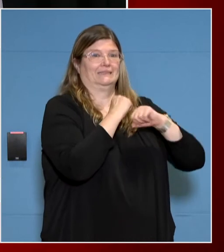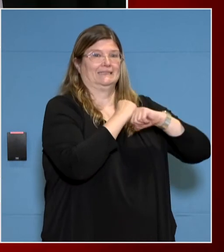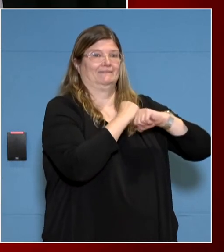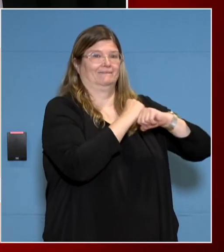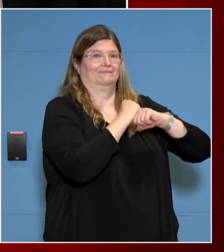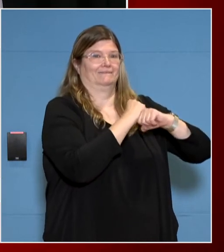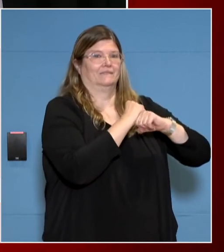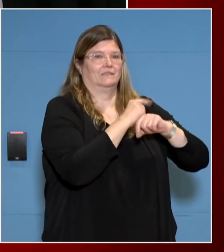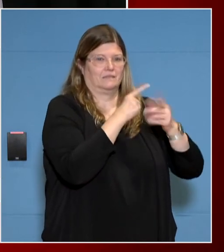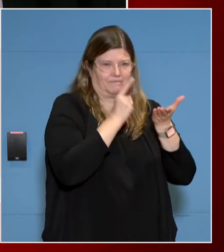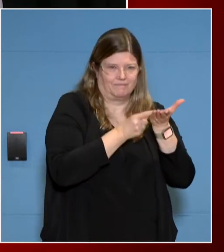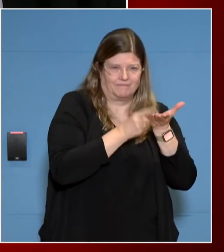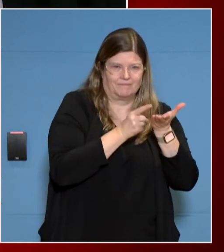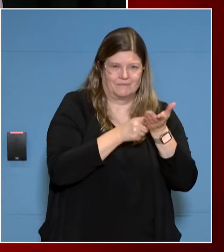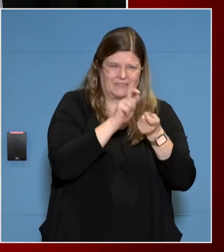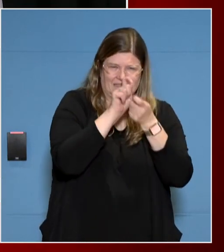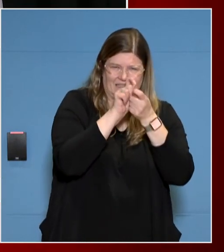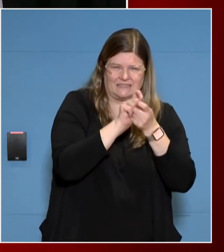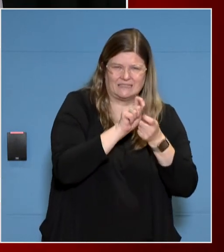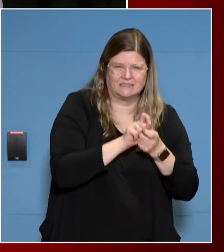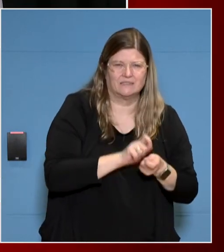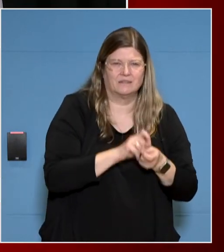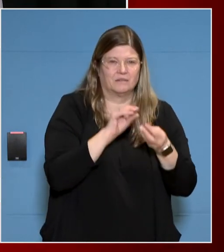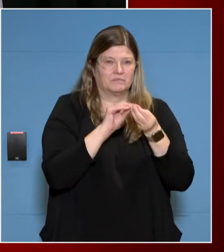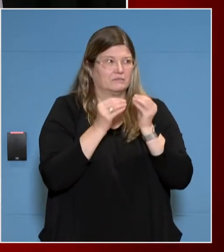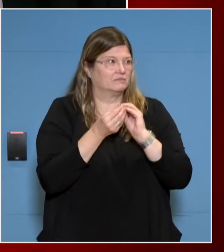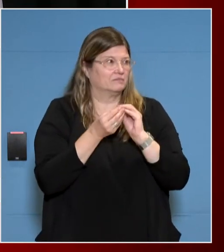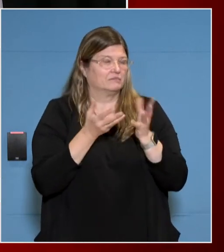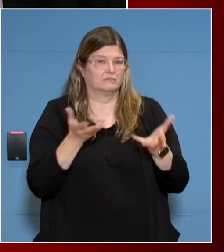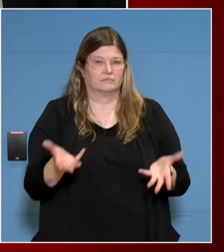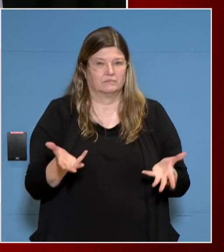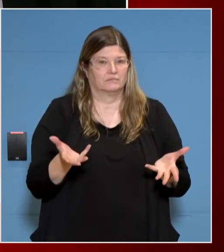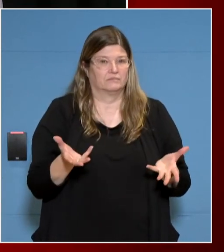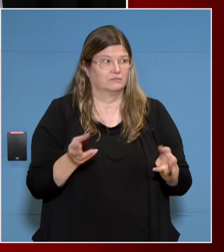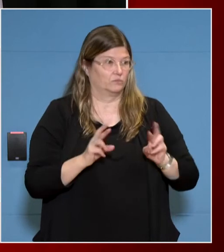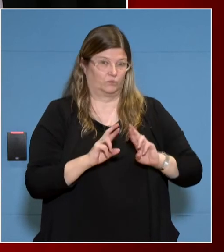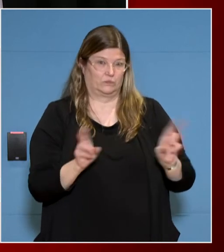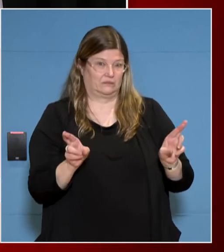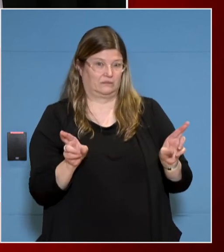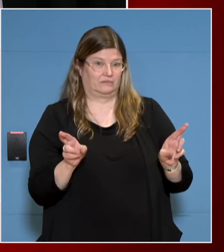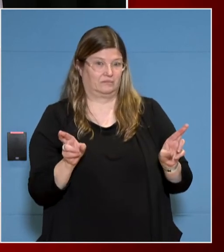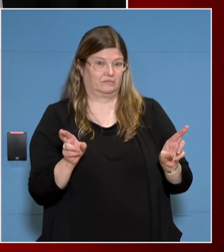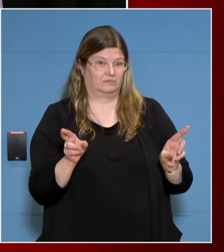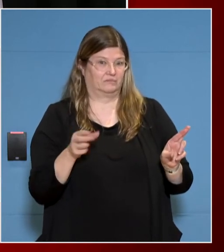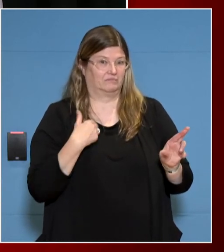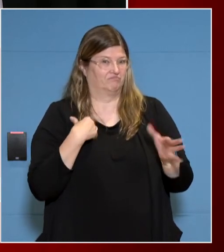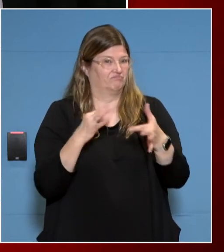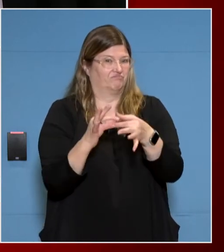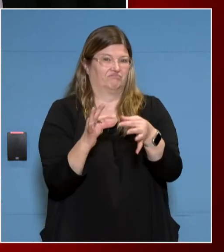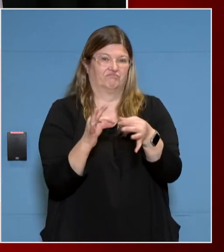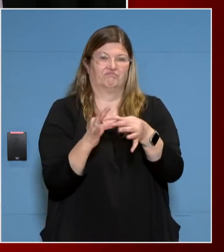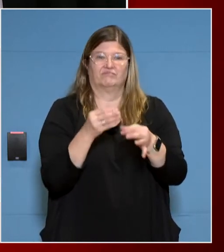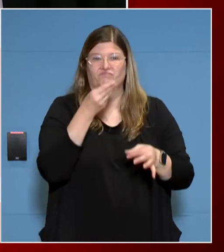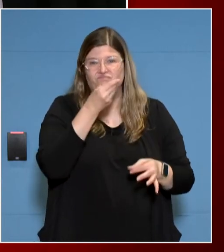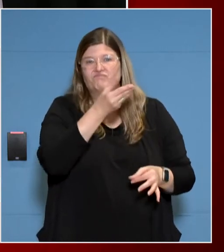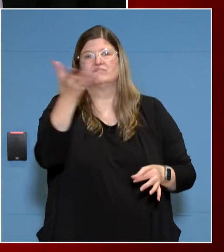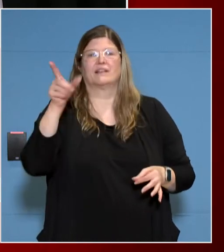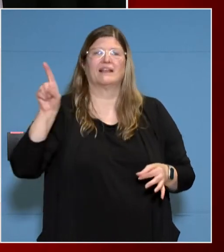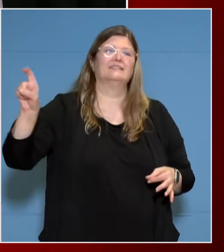city? Well, I'm not going to comment on that, but I would say I would direct those questions to the federal authorities who are requesting those assets.